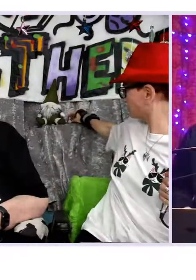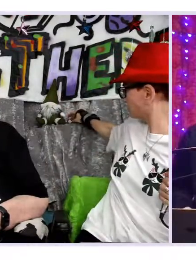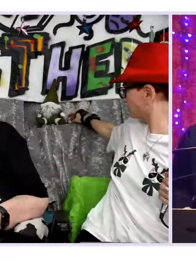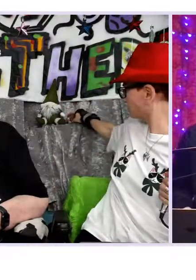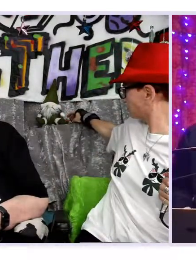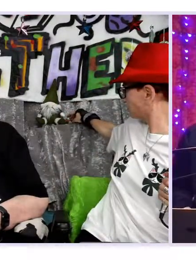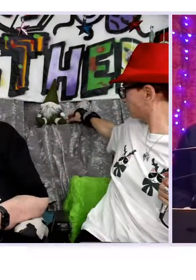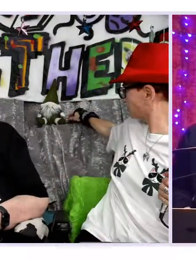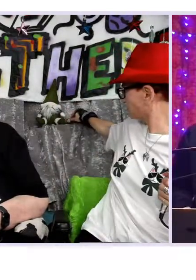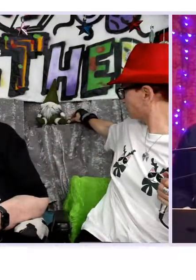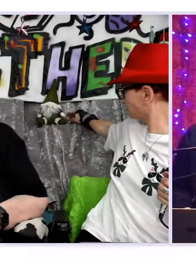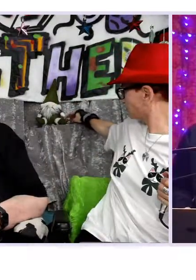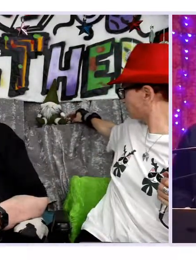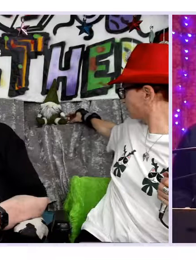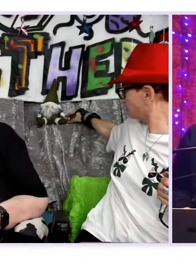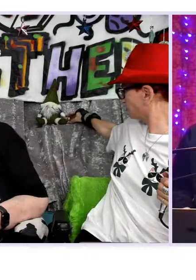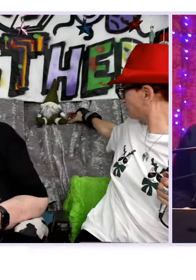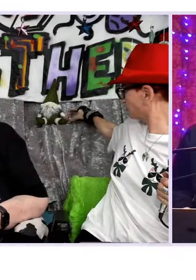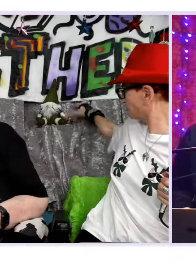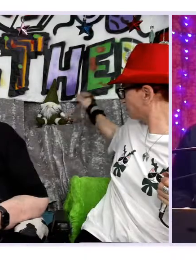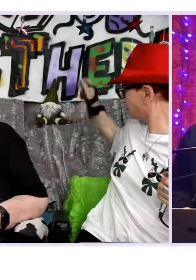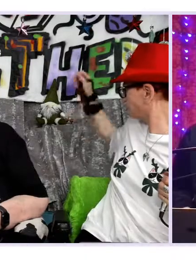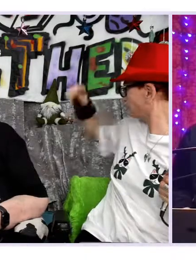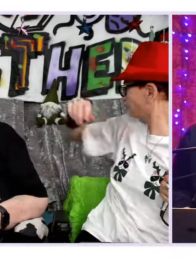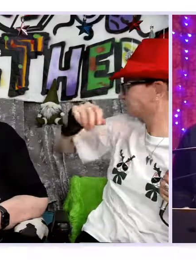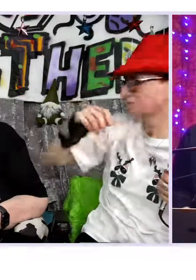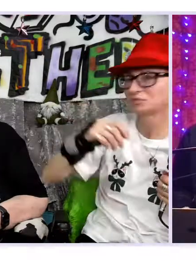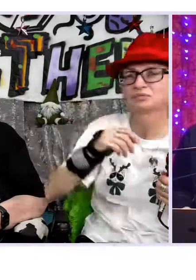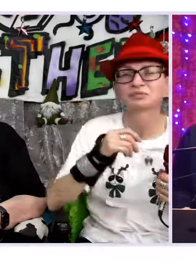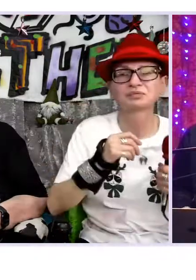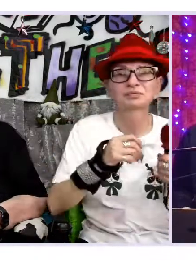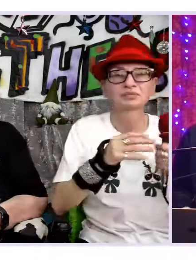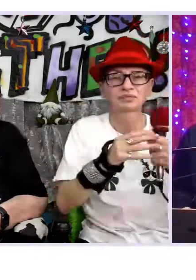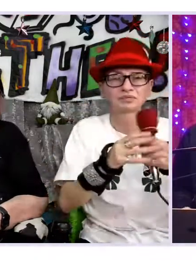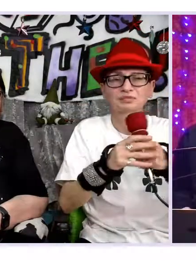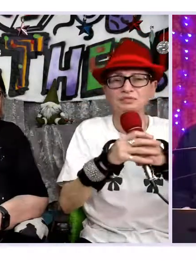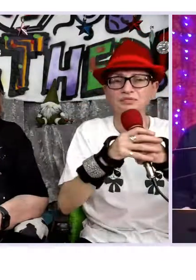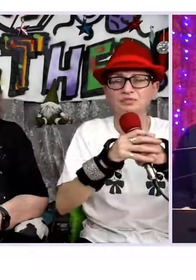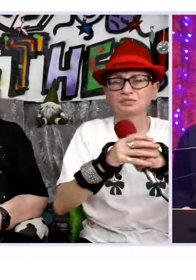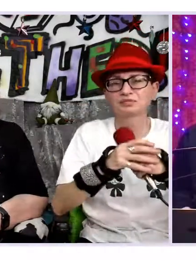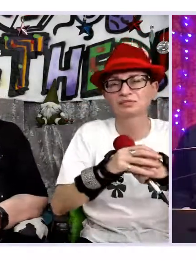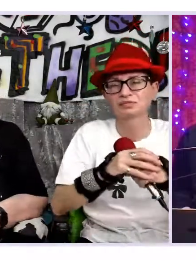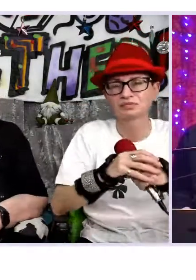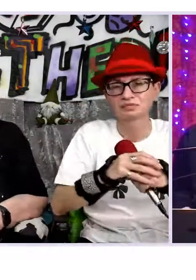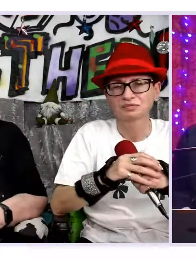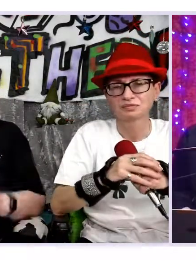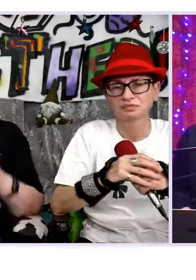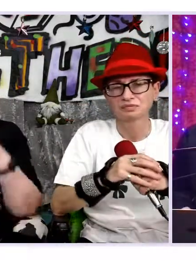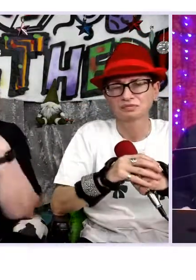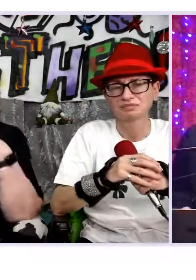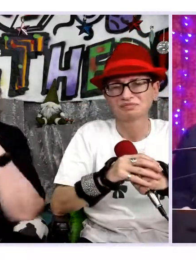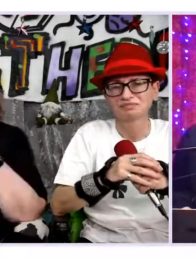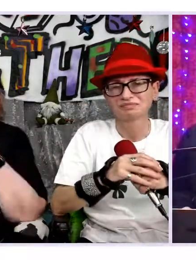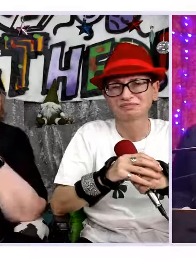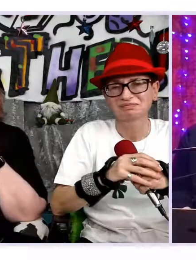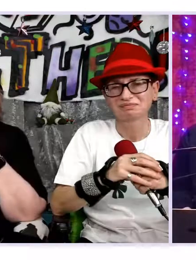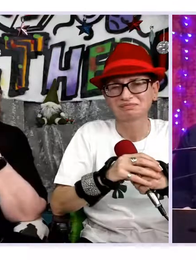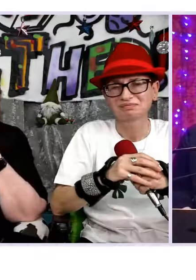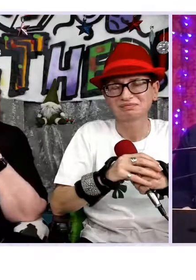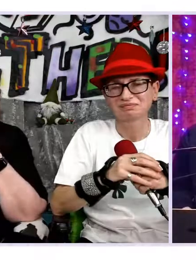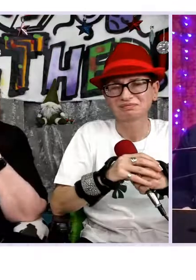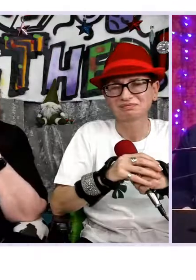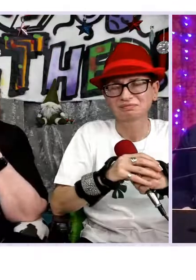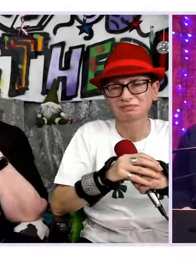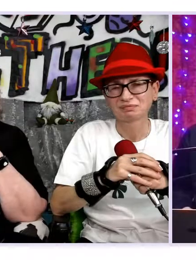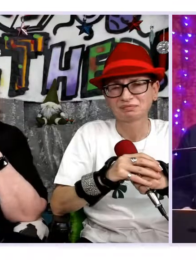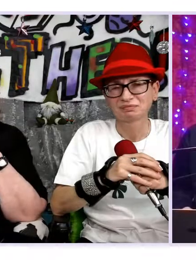description. It's been delayed a number of times, and I think it's one of those things that everyone's looking forward to. I just hope that it kind of lives